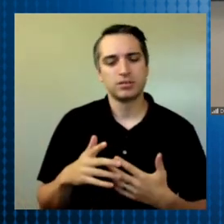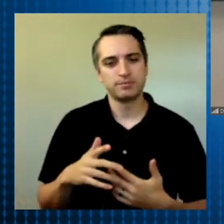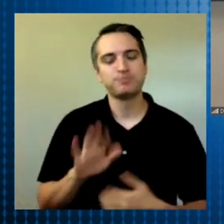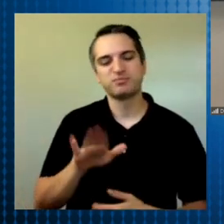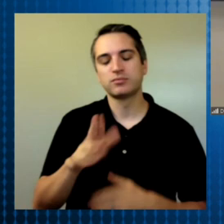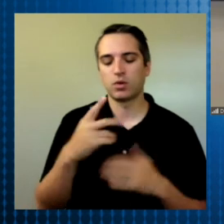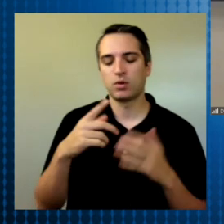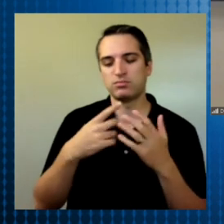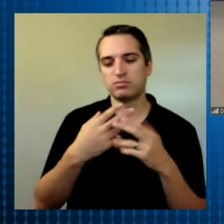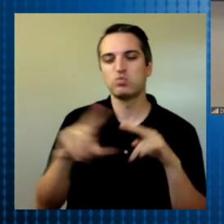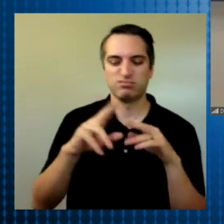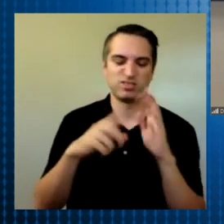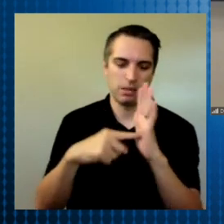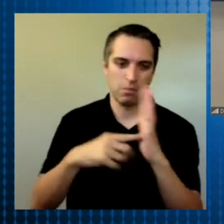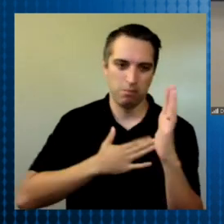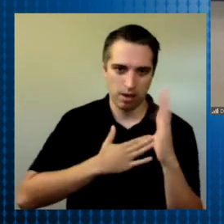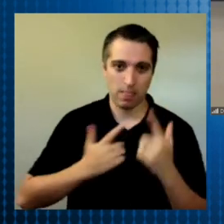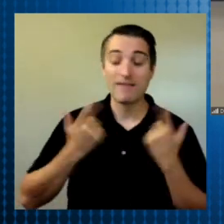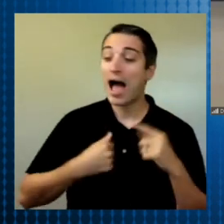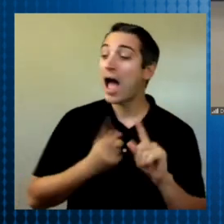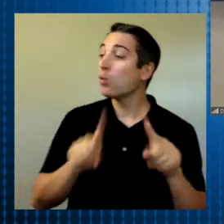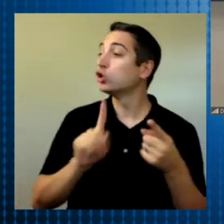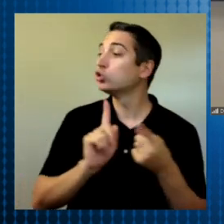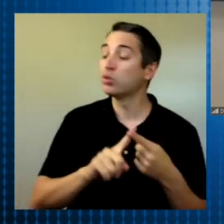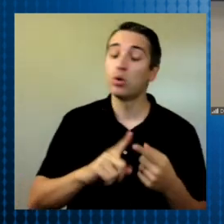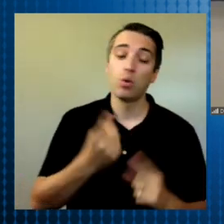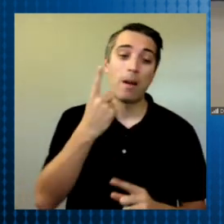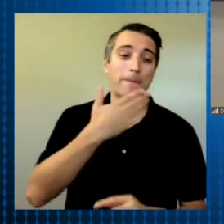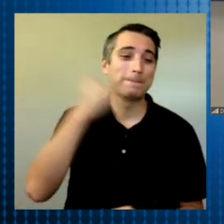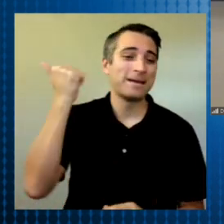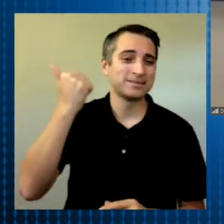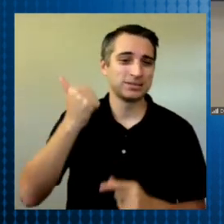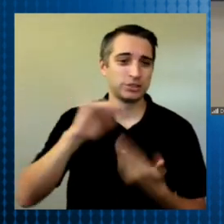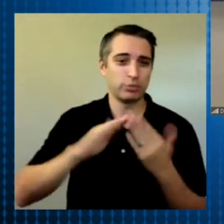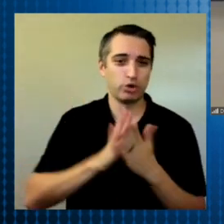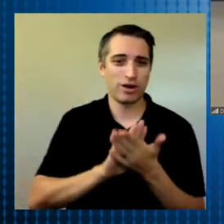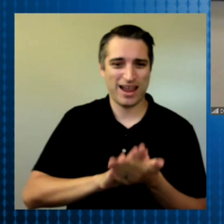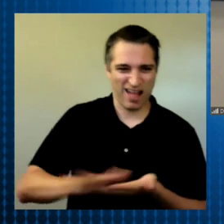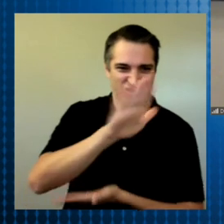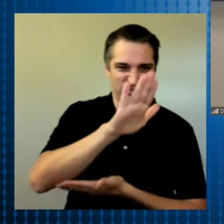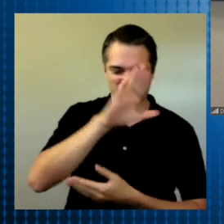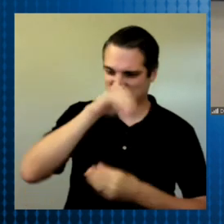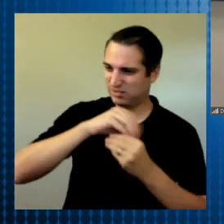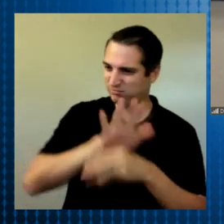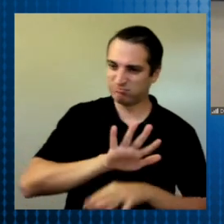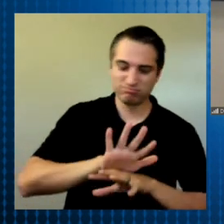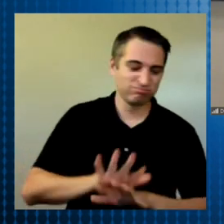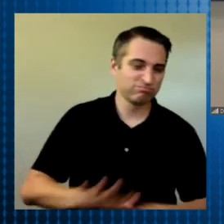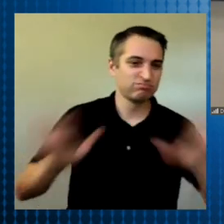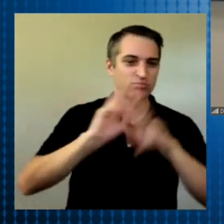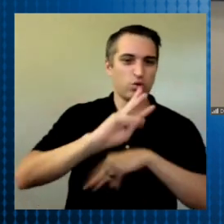to one of the best community colleges in the world, Mott Community College, back in the day. And unfortunately, I was